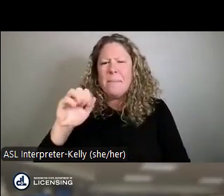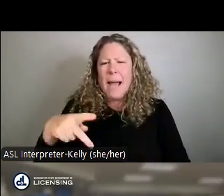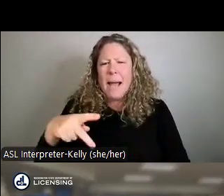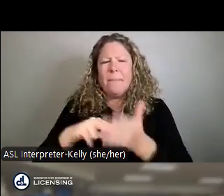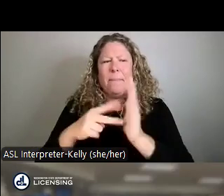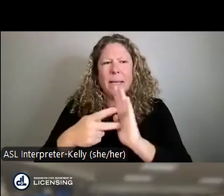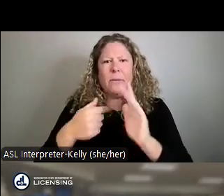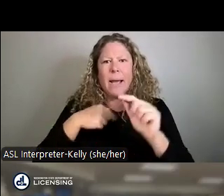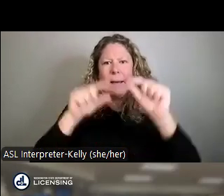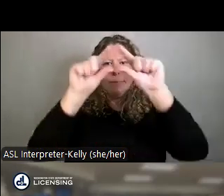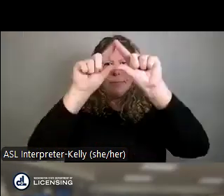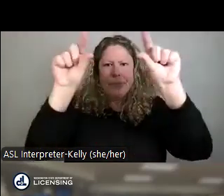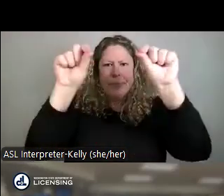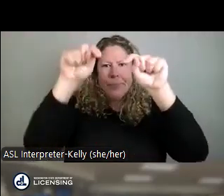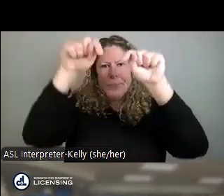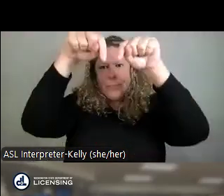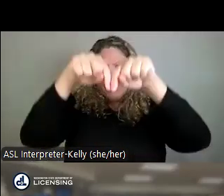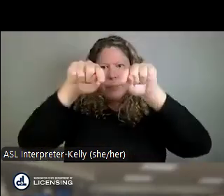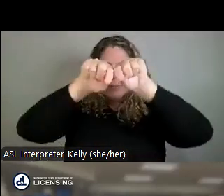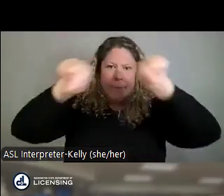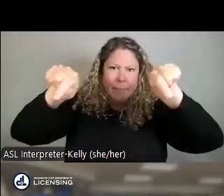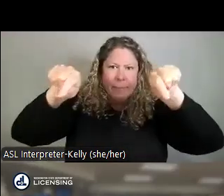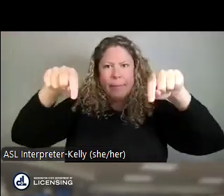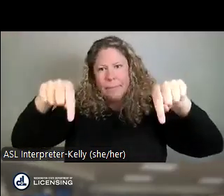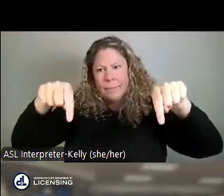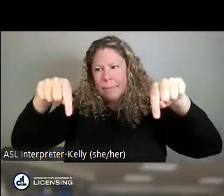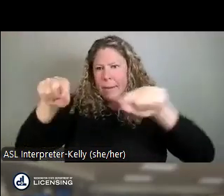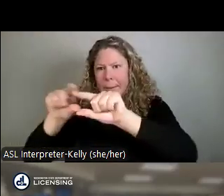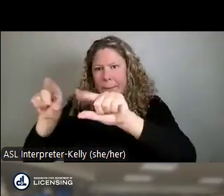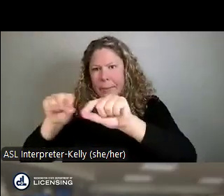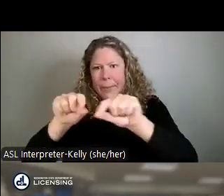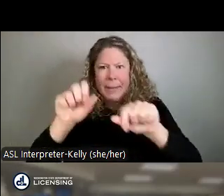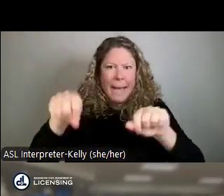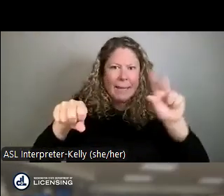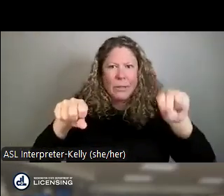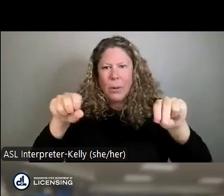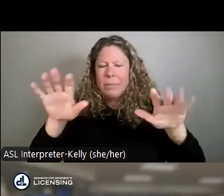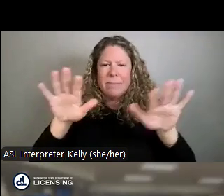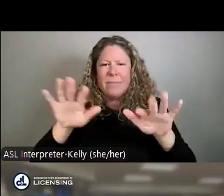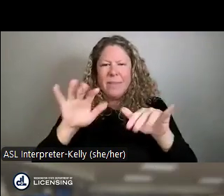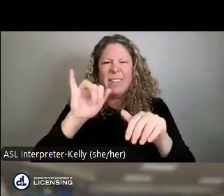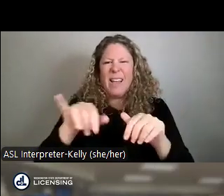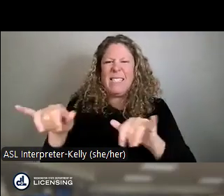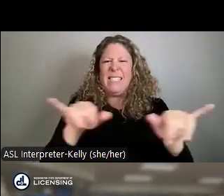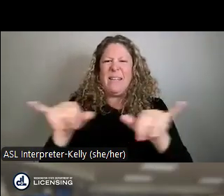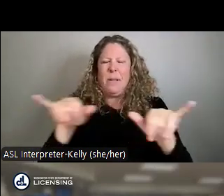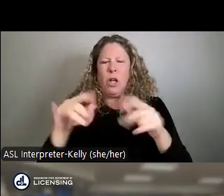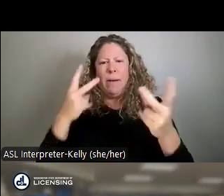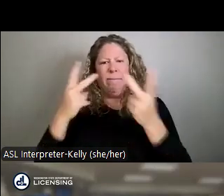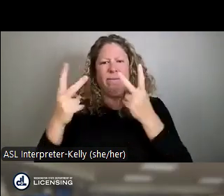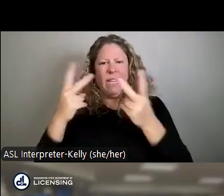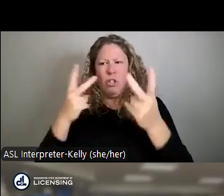a process, maybe some decision points, maybe some handoffs. A customer journey map is very similar in that visual diagram